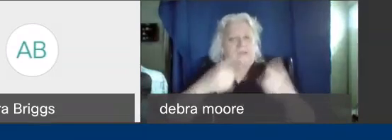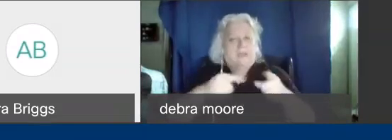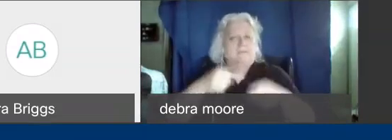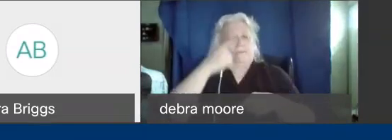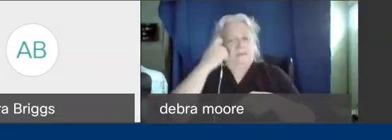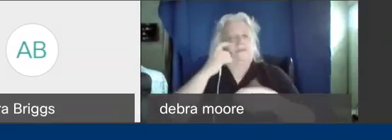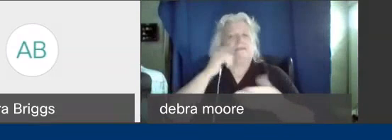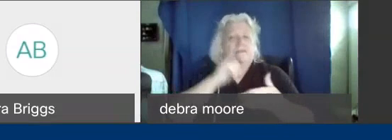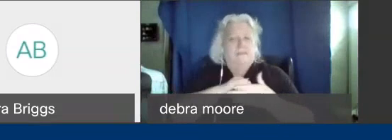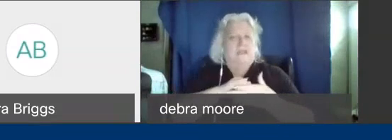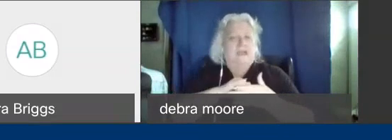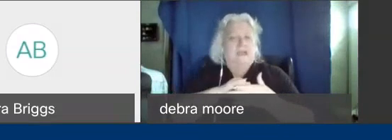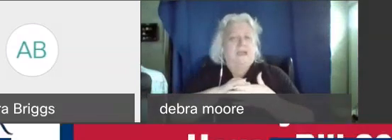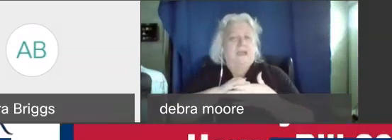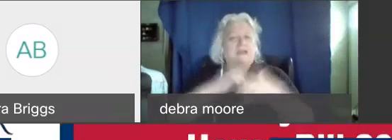of that accident.